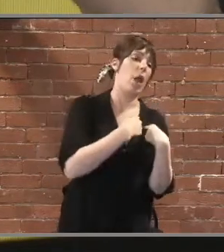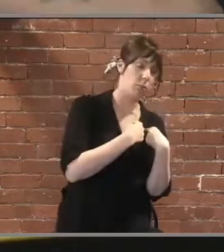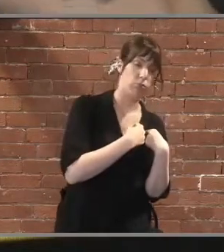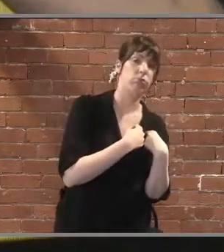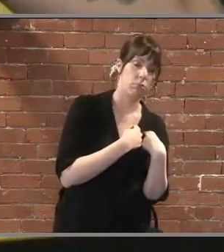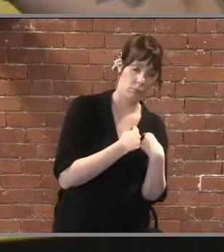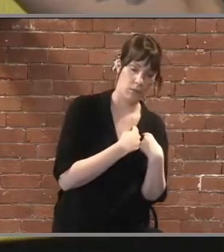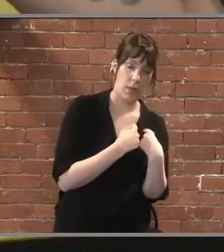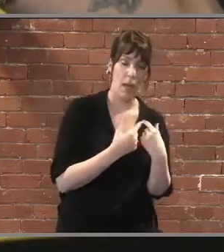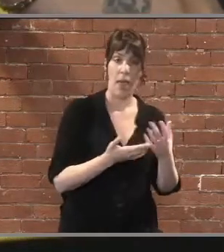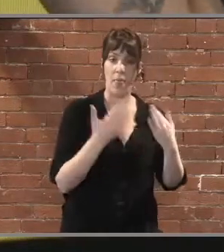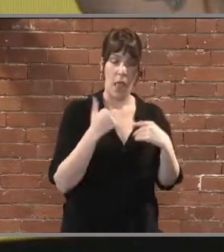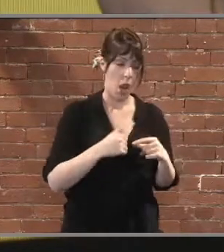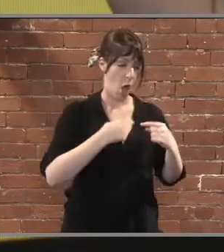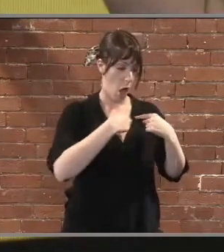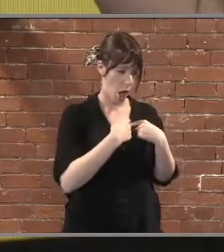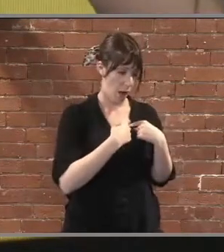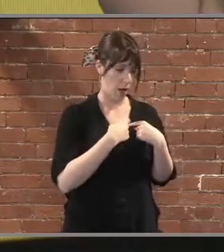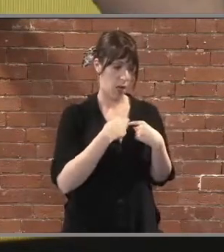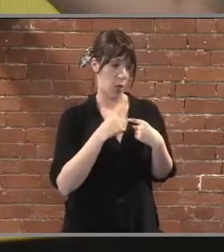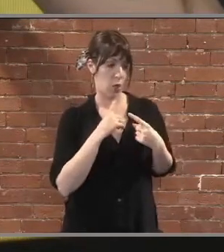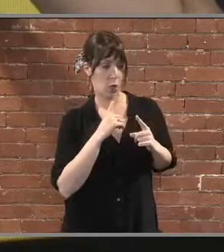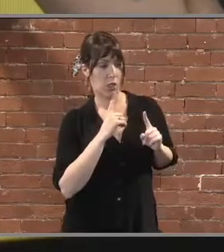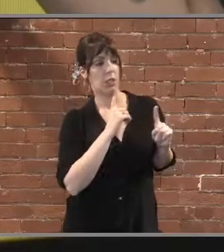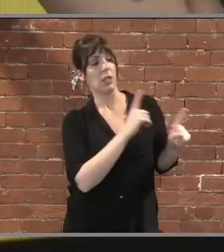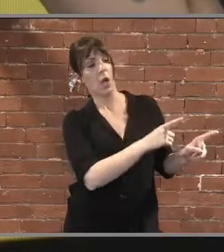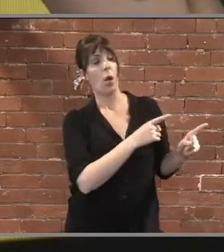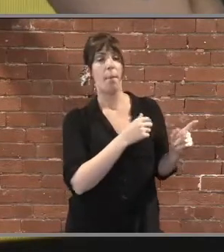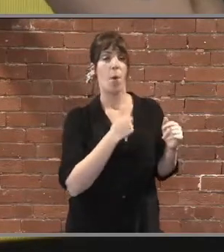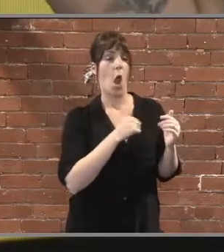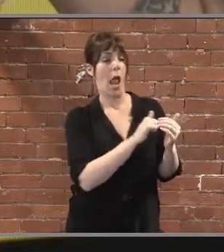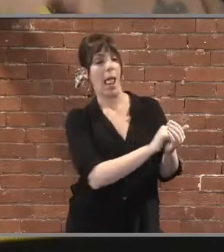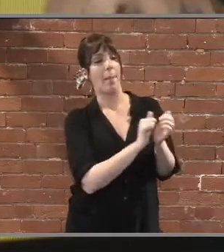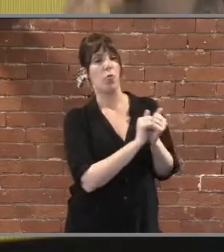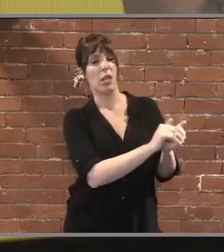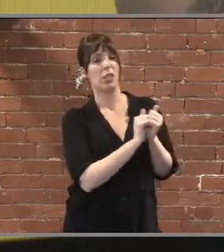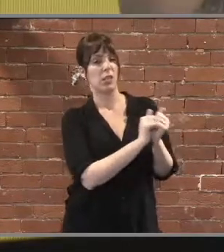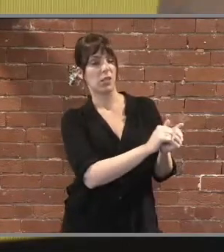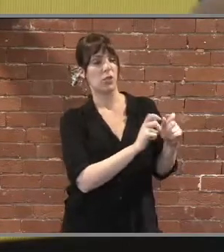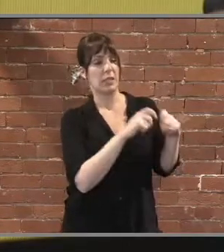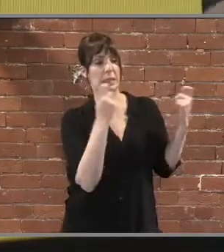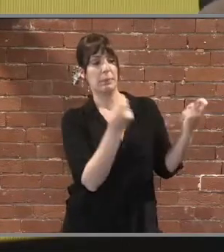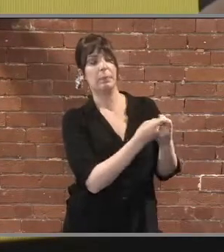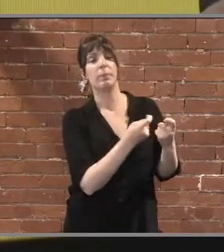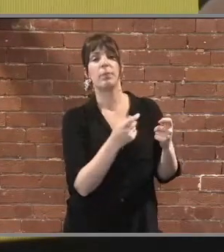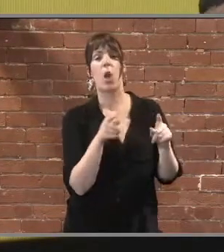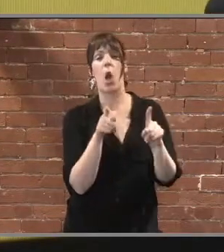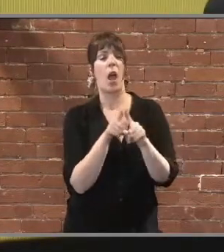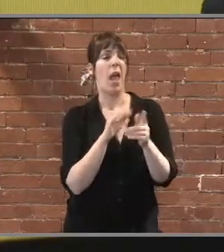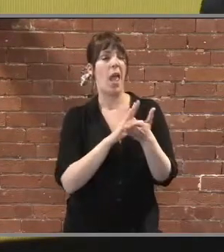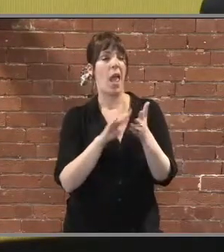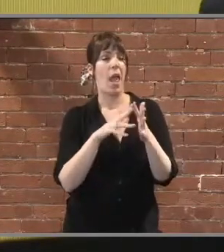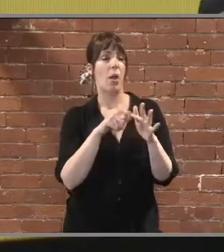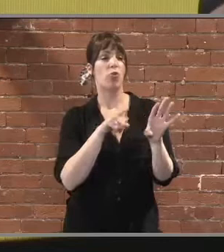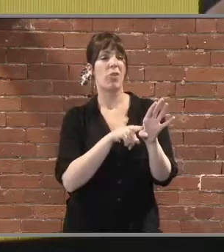that information to my collaborators, who Henry Jenkins actually produced